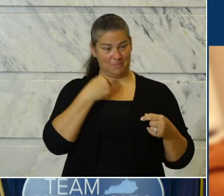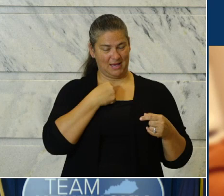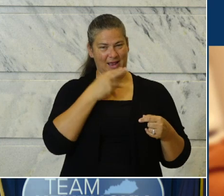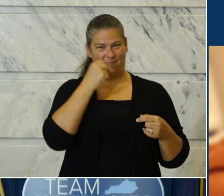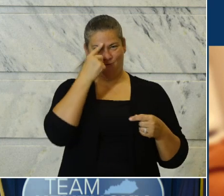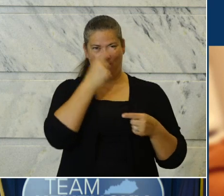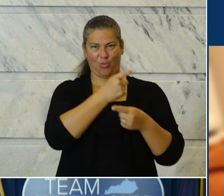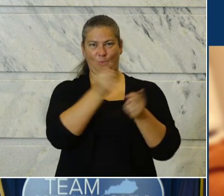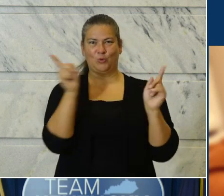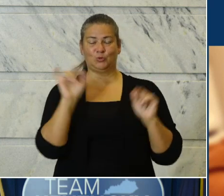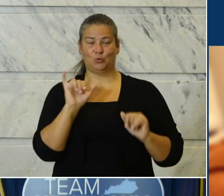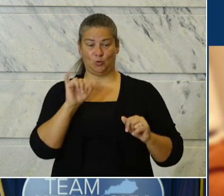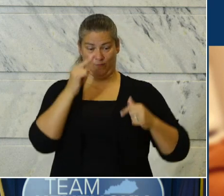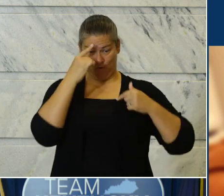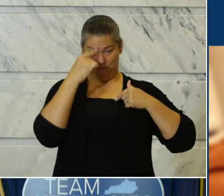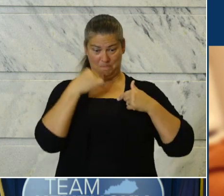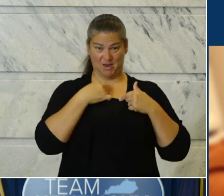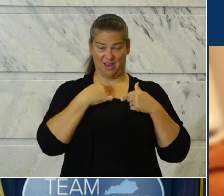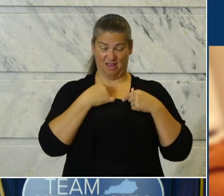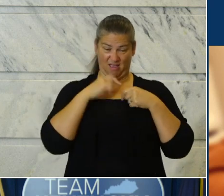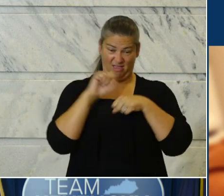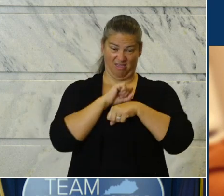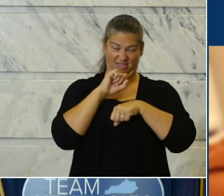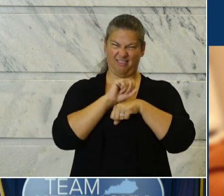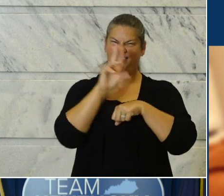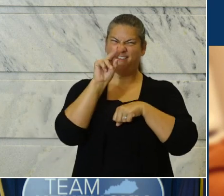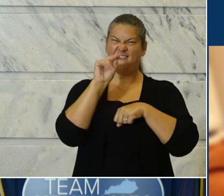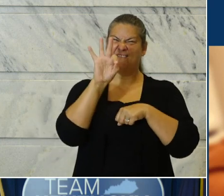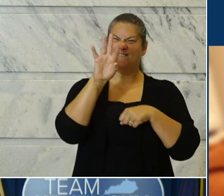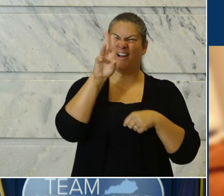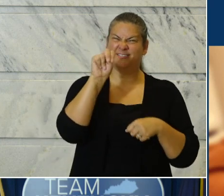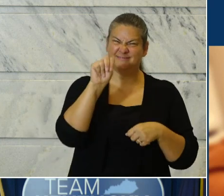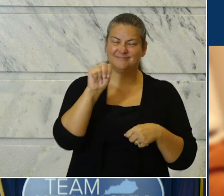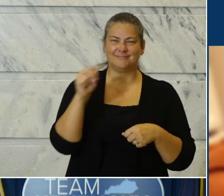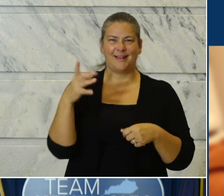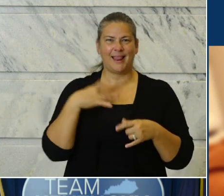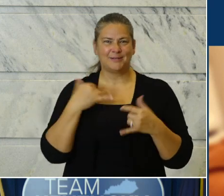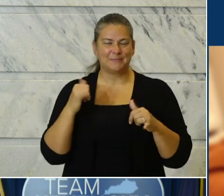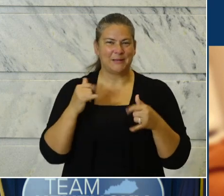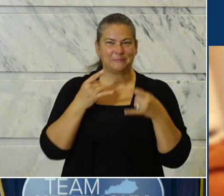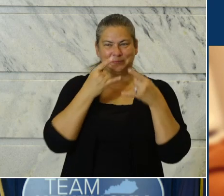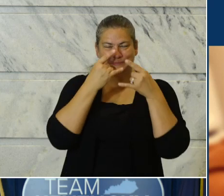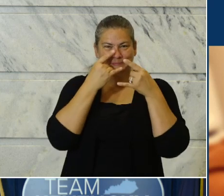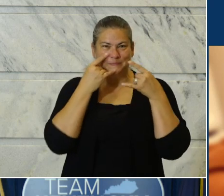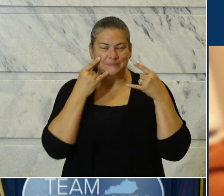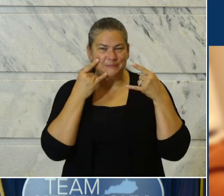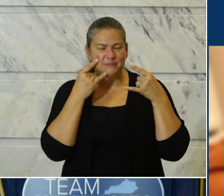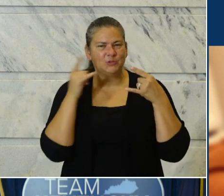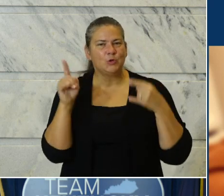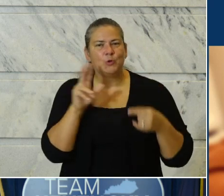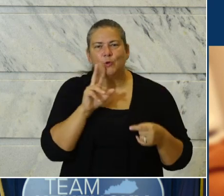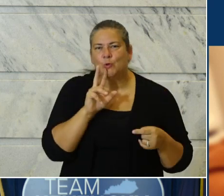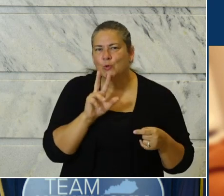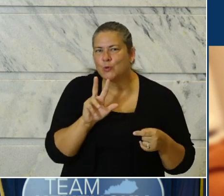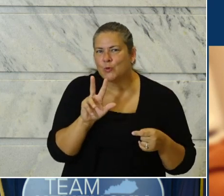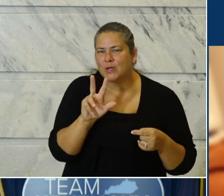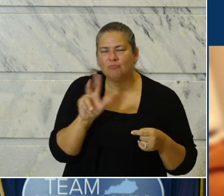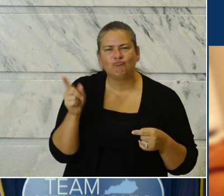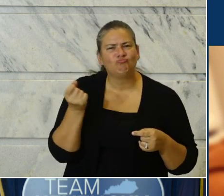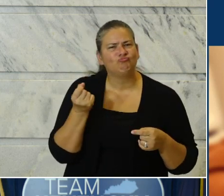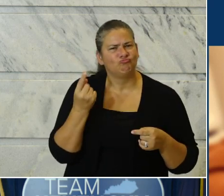a chore. It's fun, especially when you used to play Dino Dentist. She's 3, and she